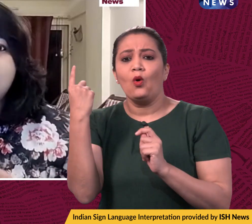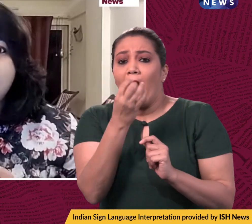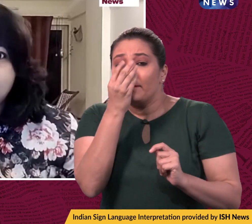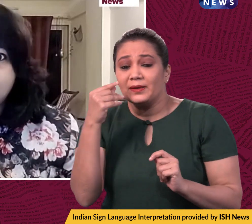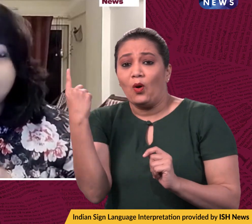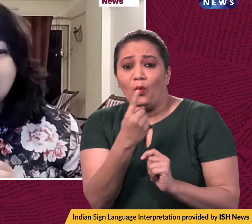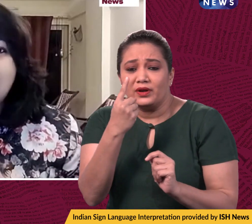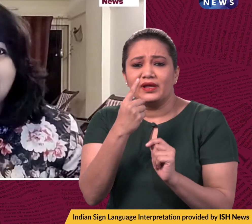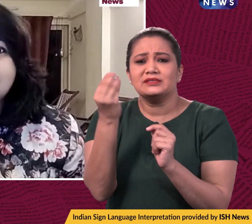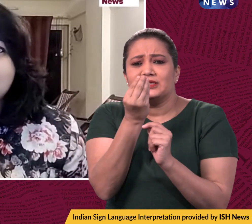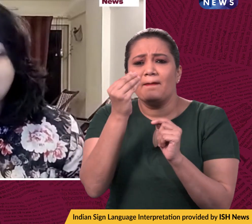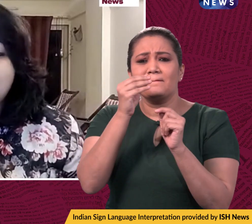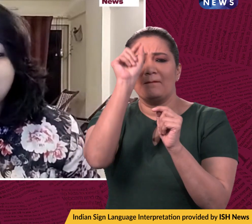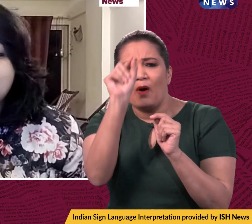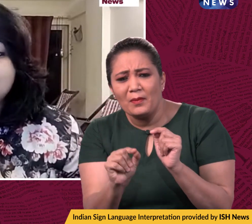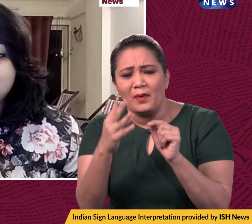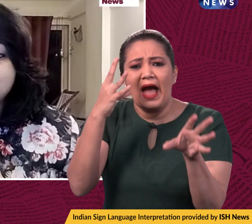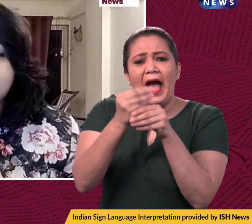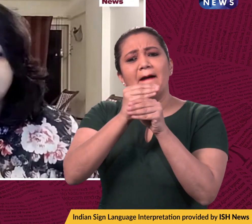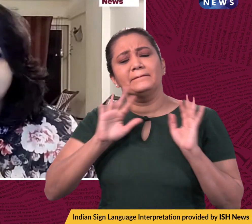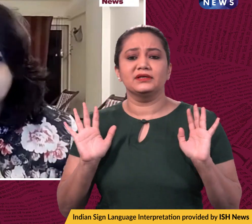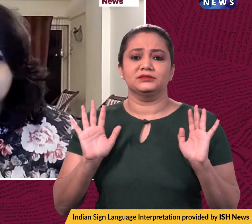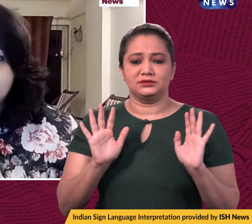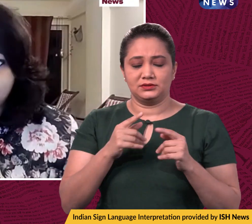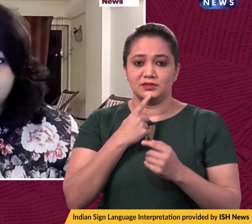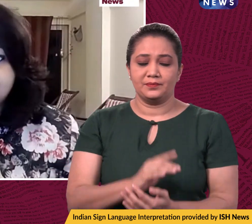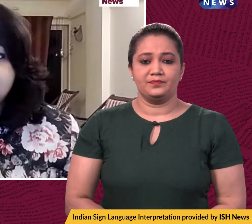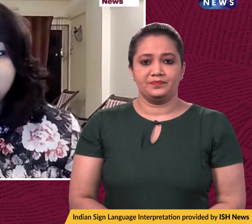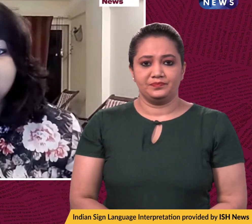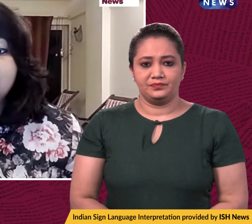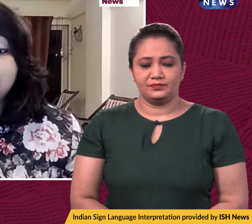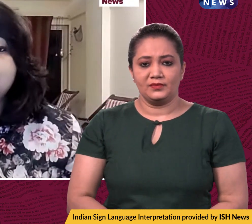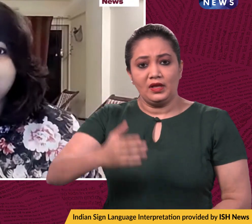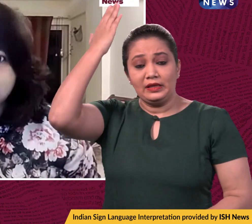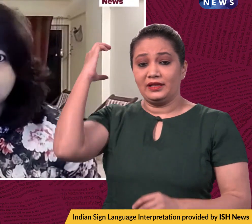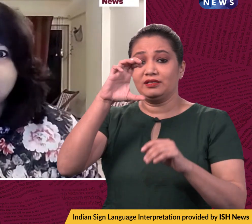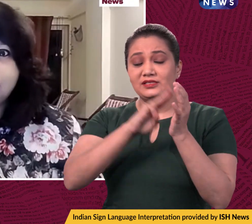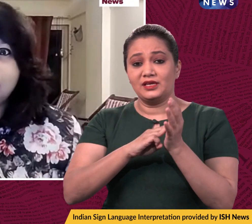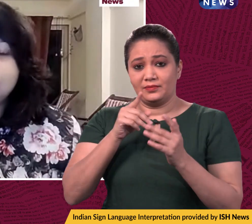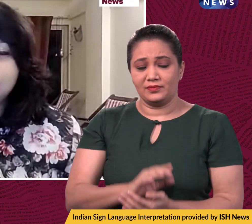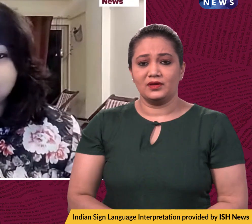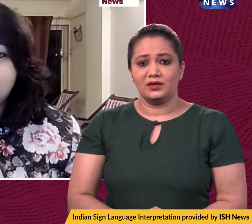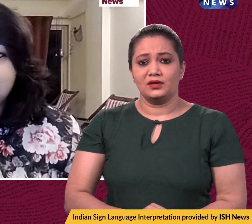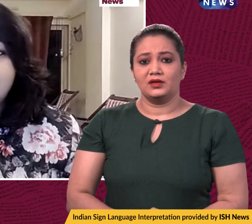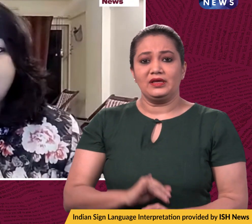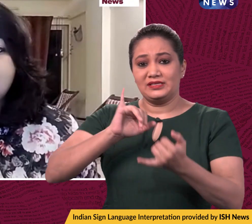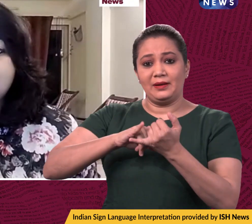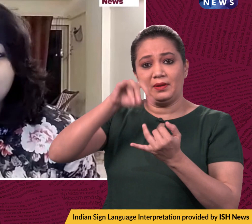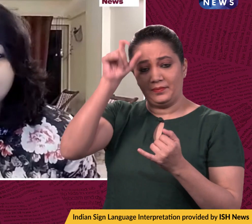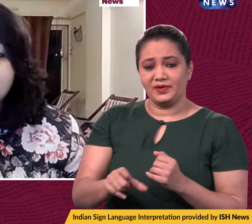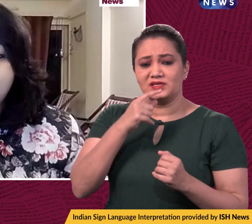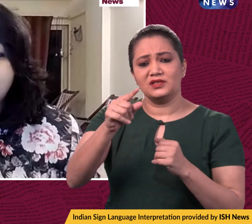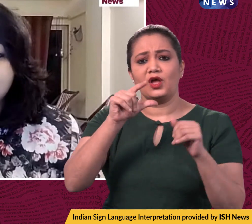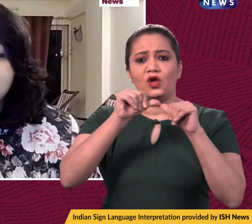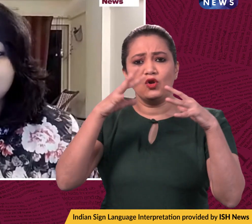only, and I quote, added some elements to it. He said, and I quote, the then Chief Minister, referring to Siddaramaiah, had